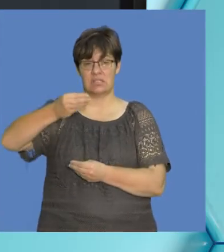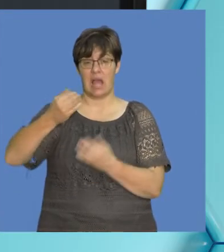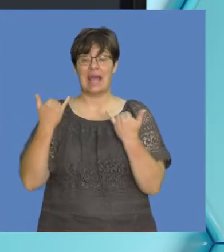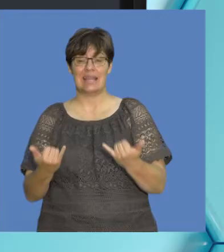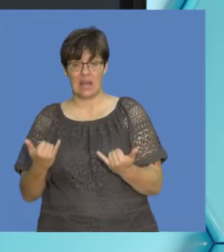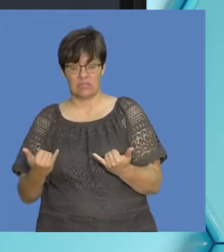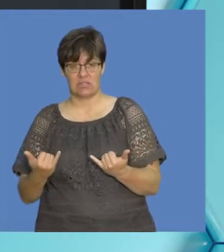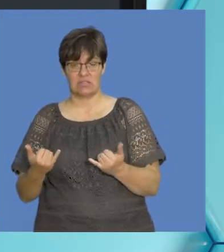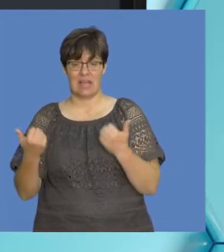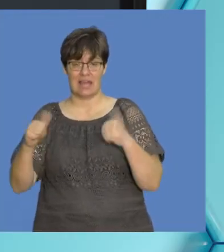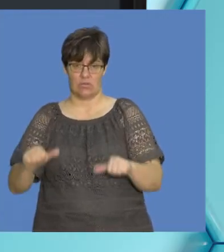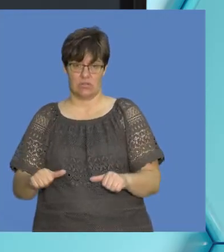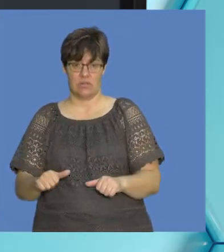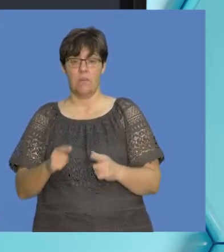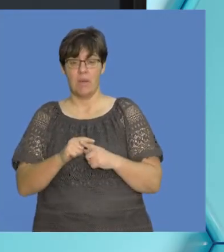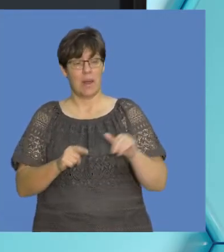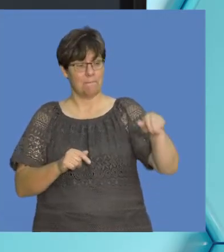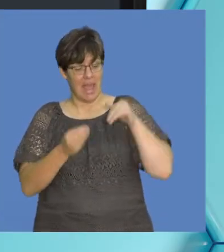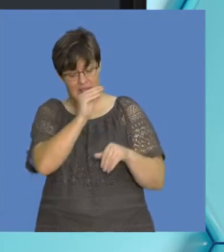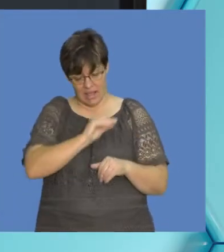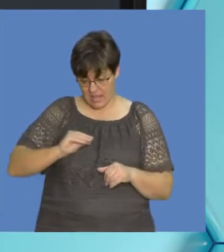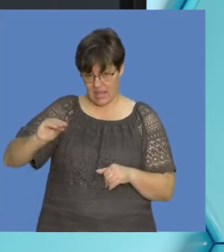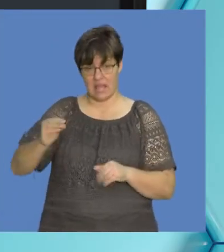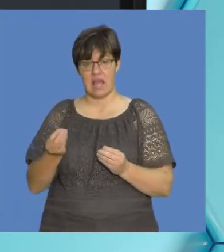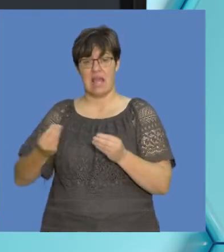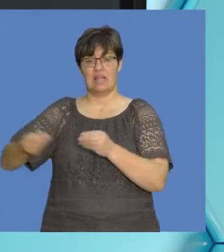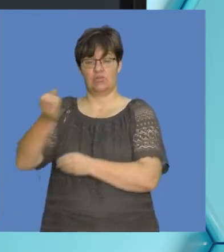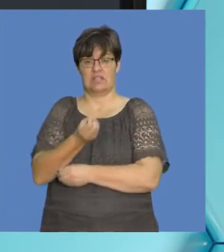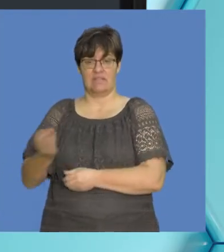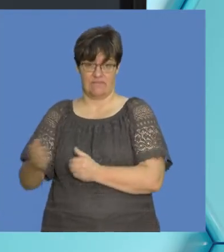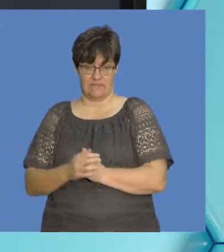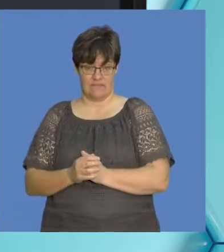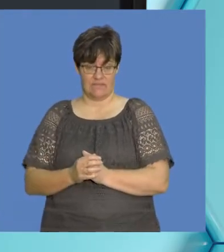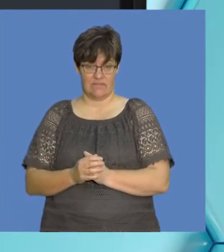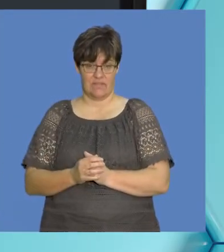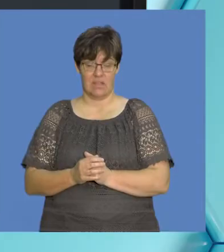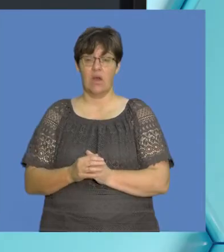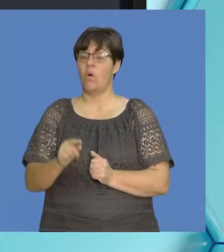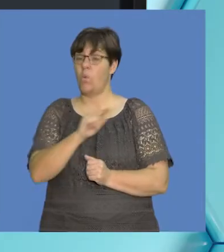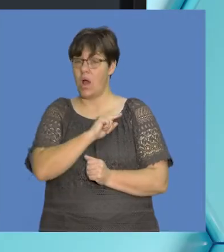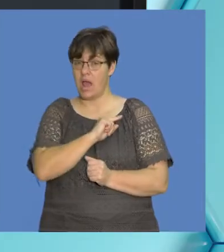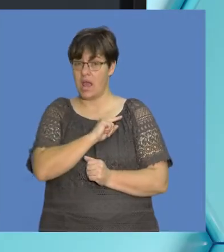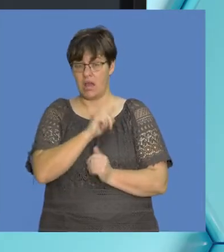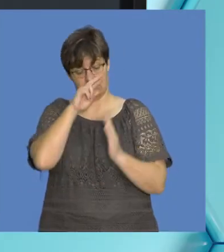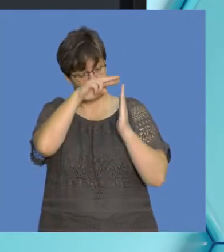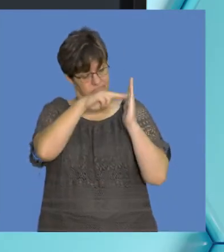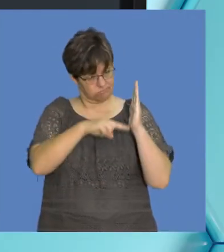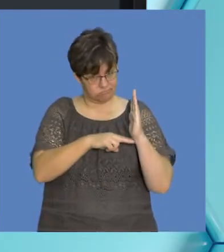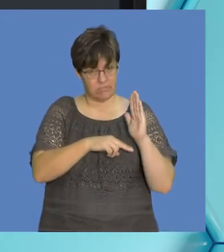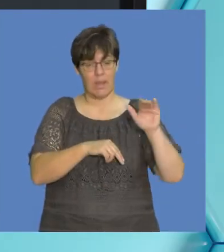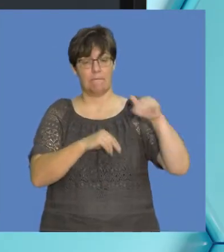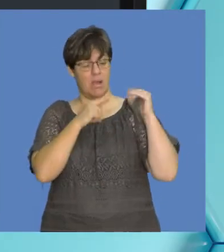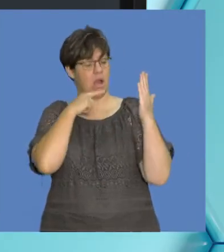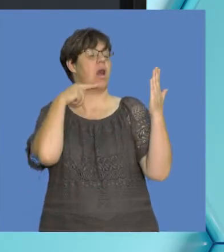account, where we are receiving money from the bank. Remember, we will only be able to get that when we peruse our bank statement and